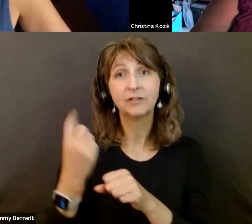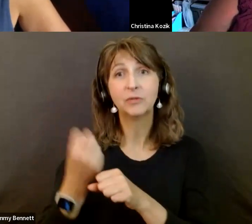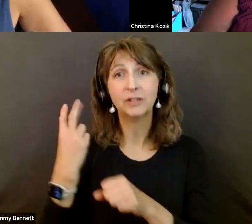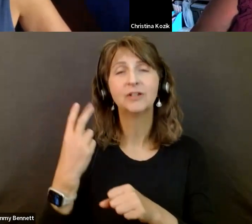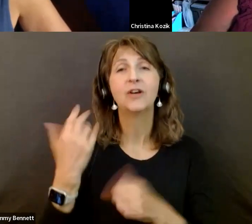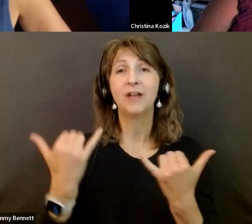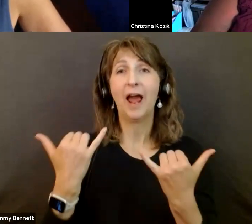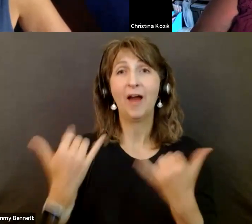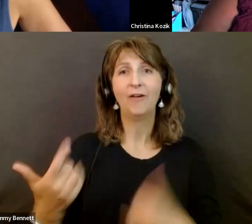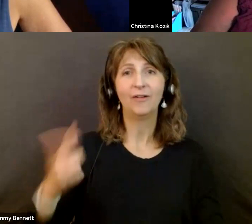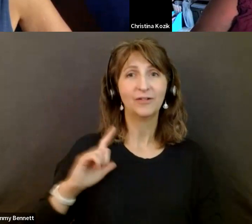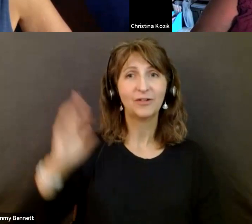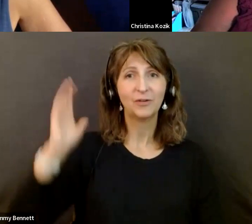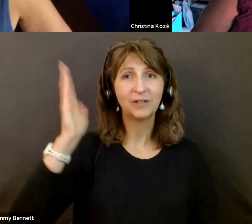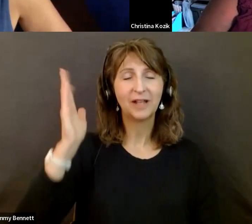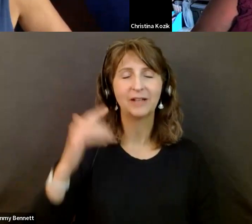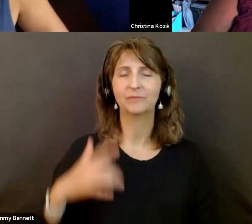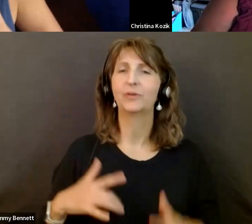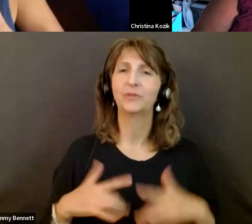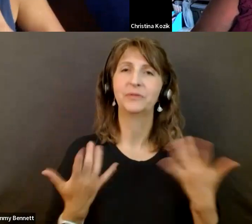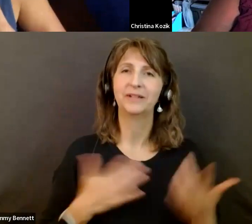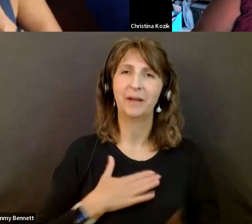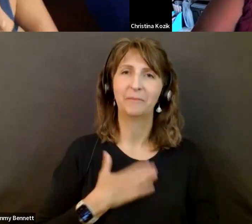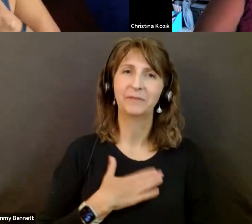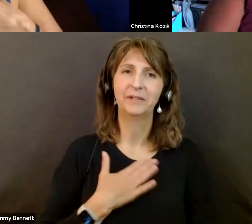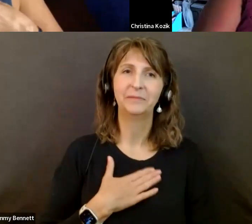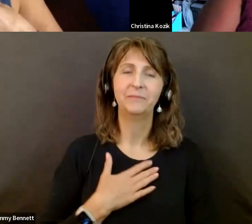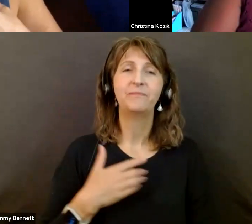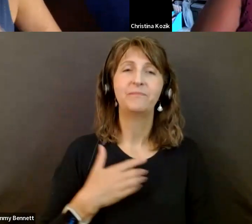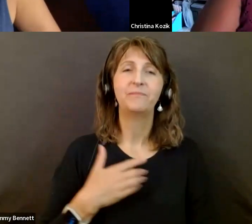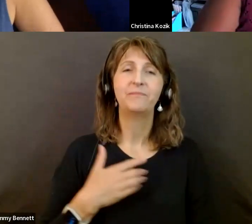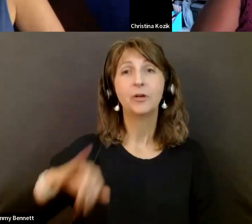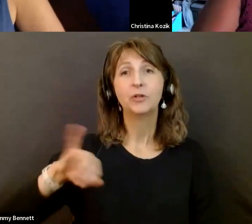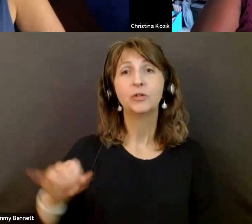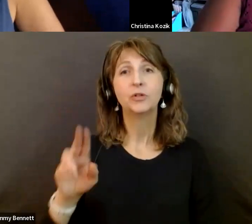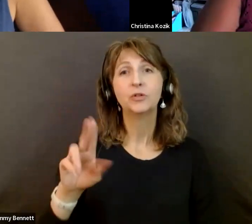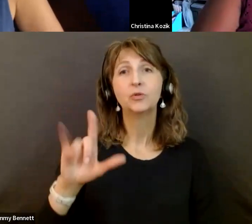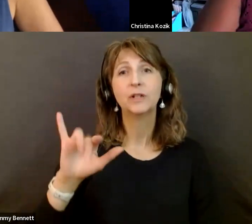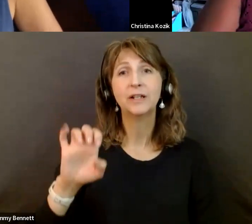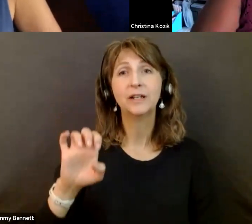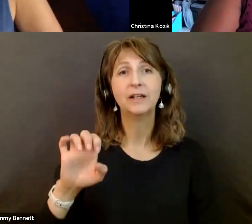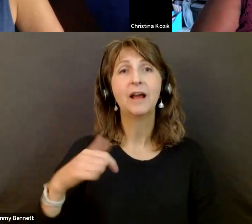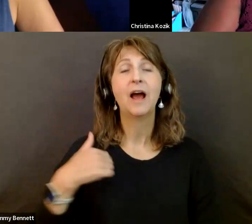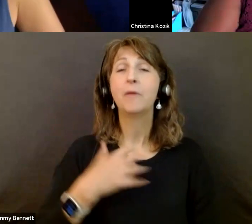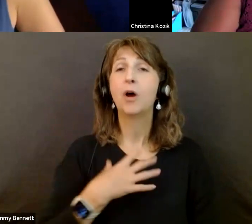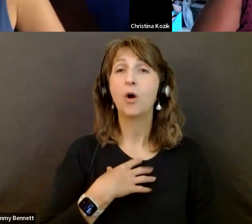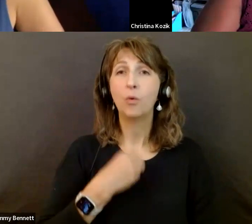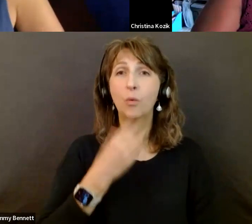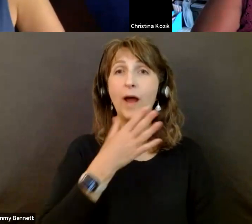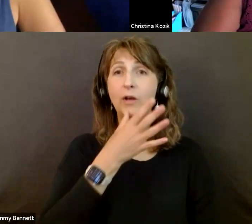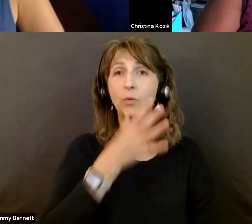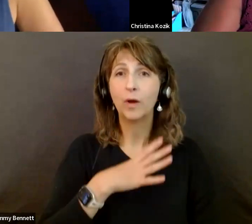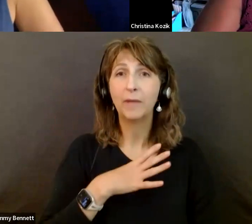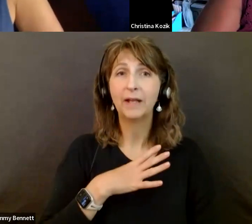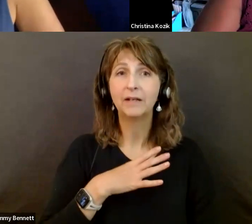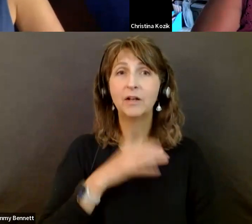presenting today for Exceptional Lives. I'm Julie. I am a white woman in